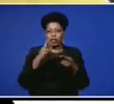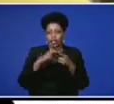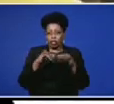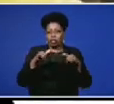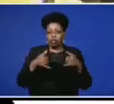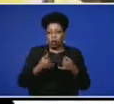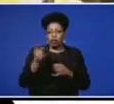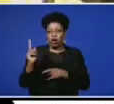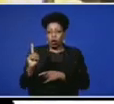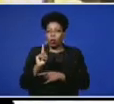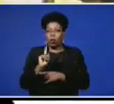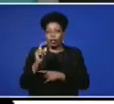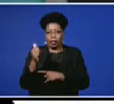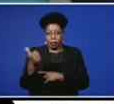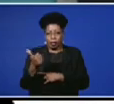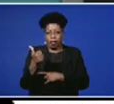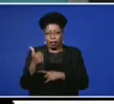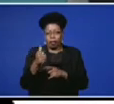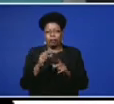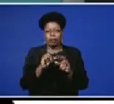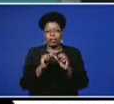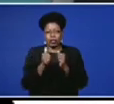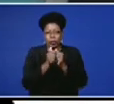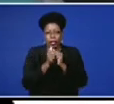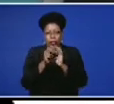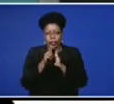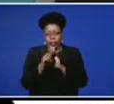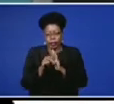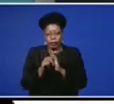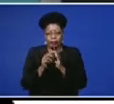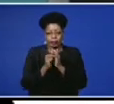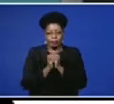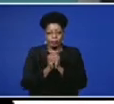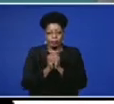each other. We enjoy each other's company. LaDawn Davis, ZNS Network News.